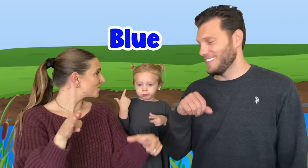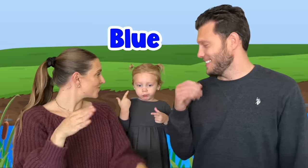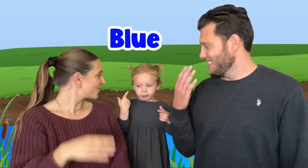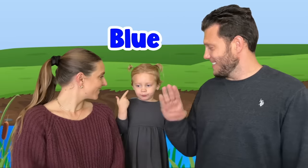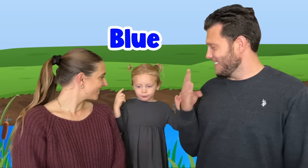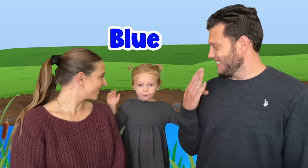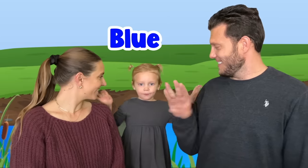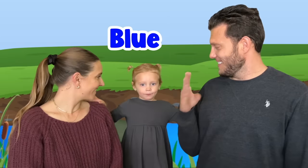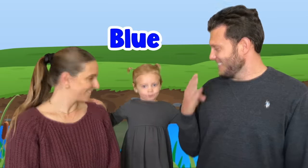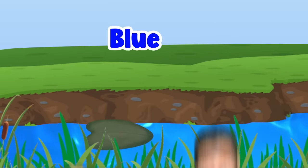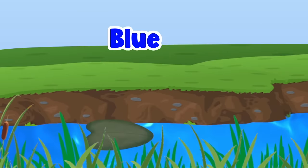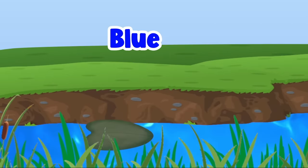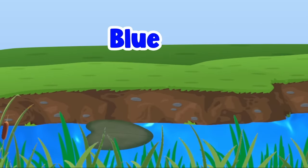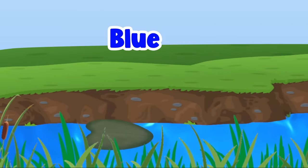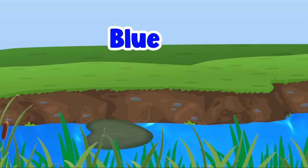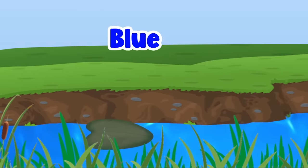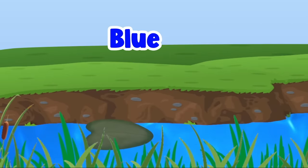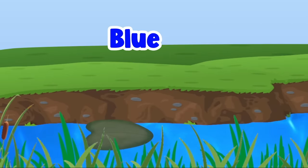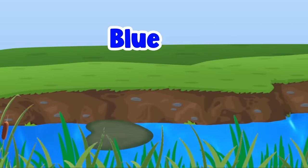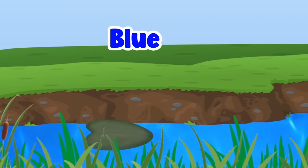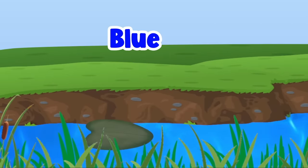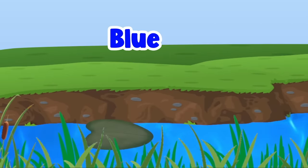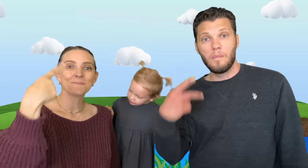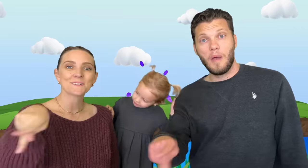Yeah, blue.